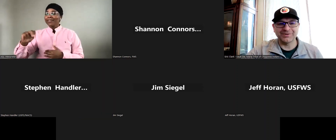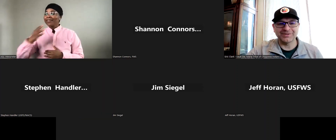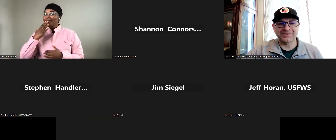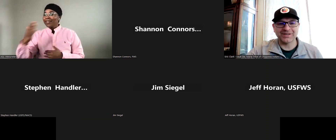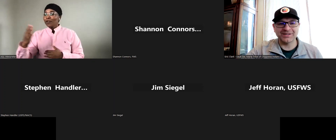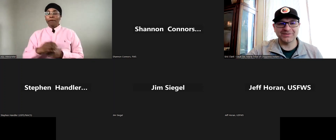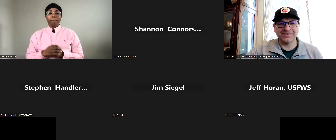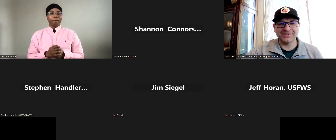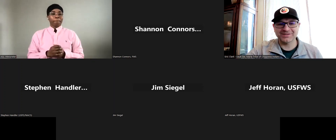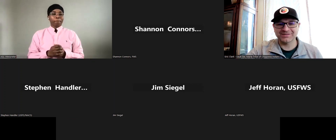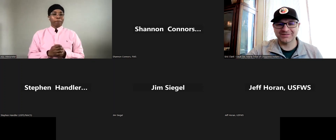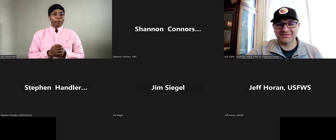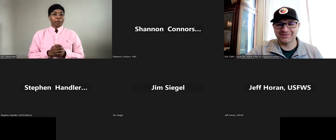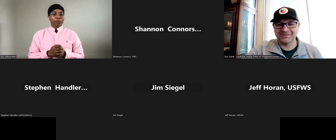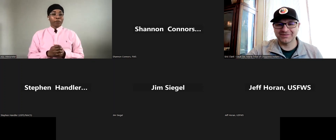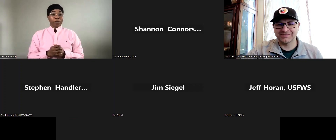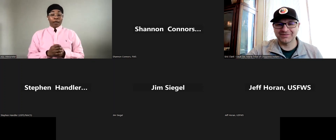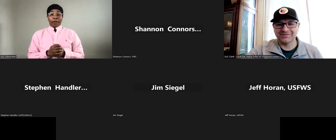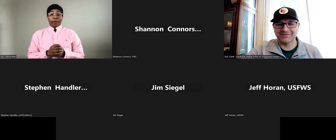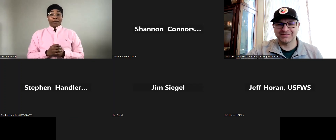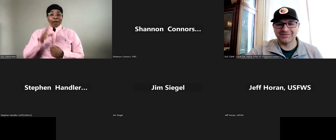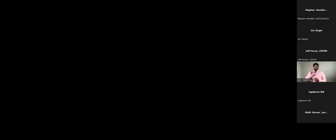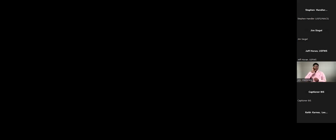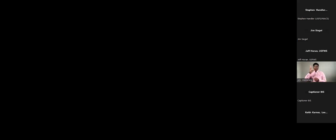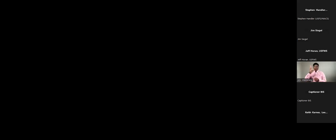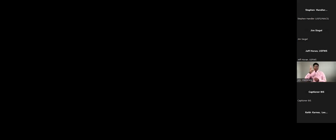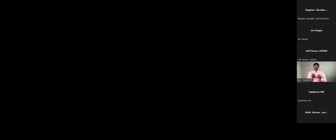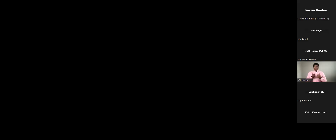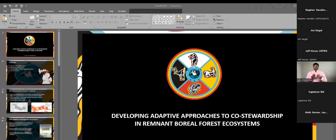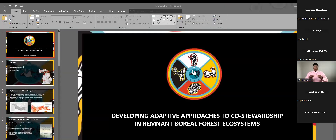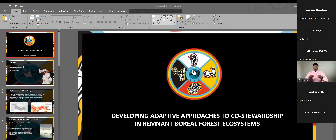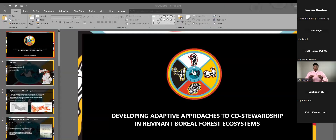I am going to try to do this